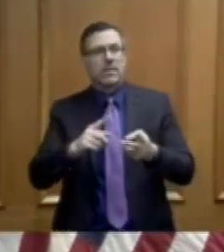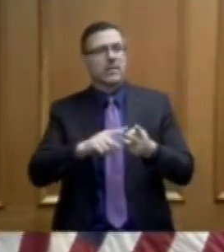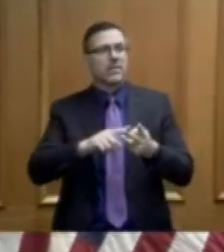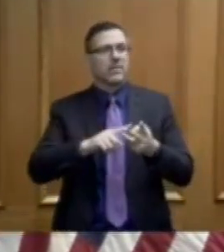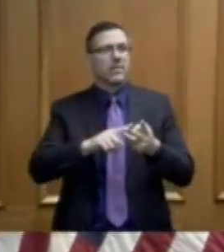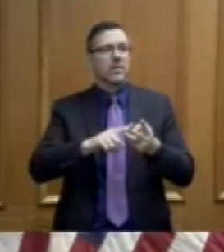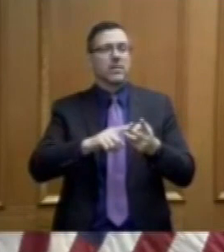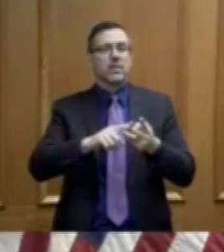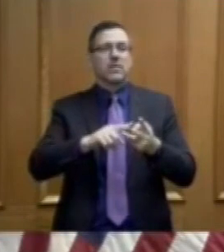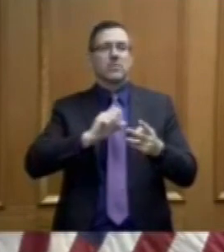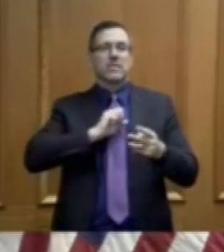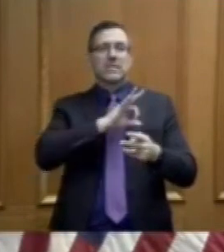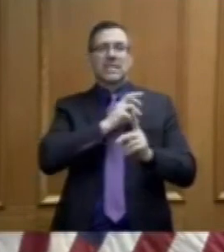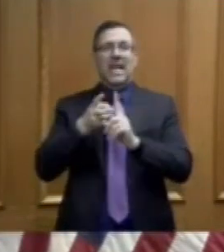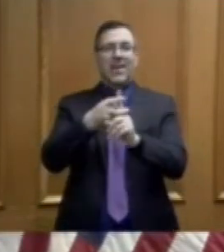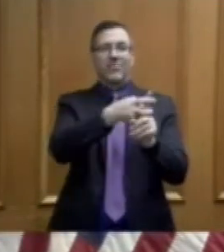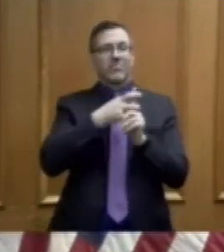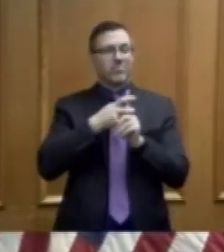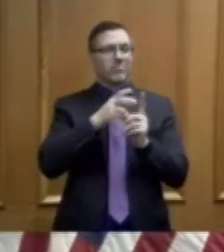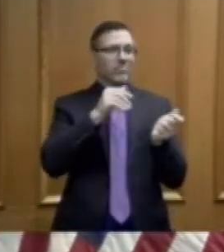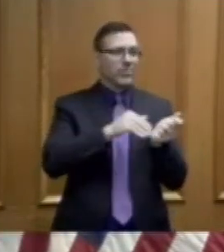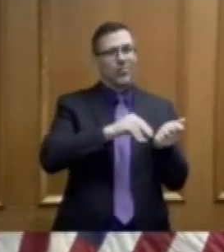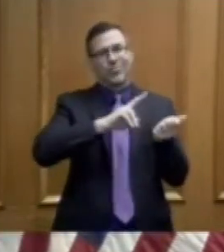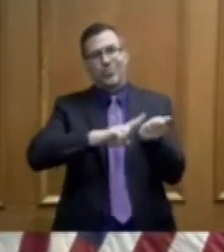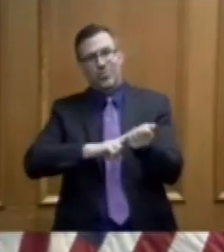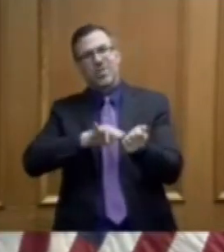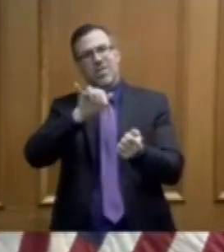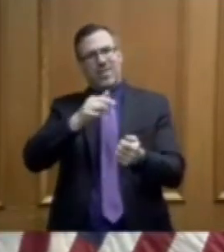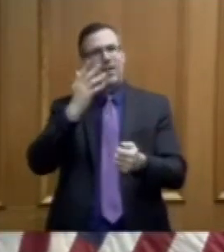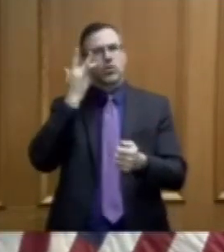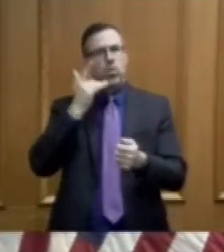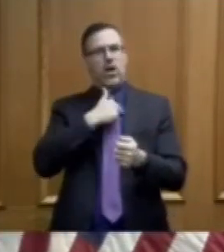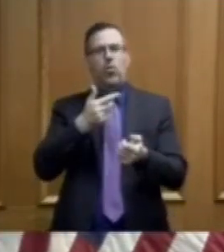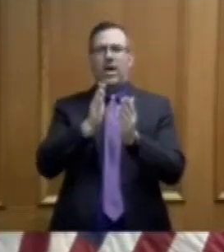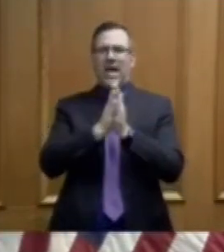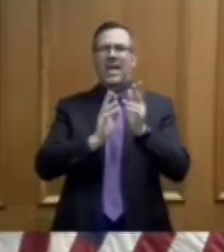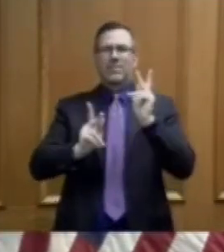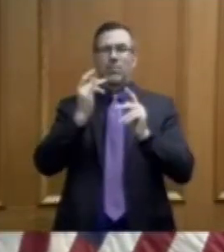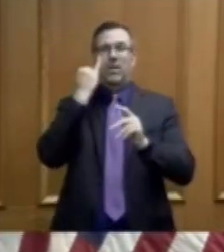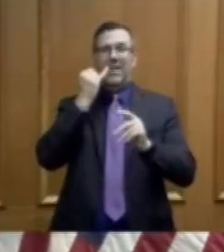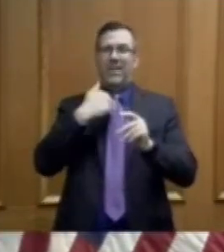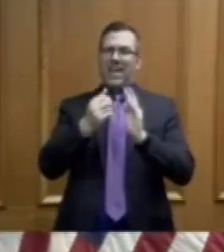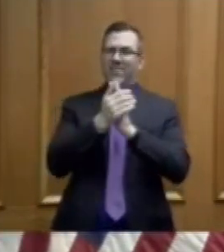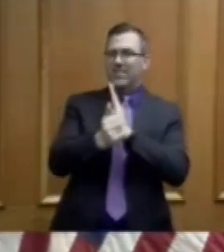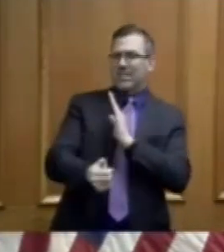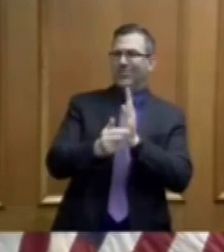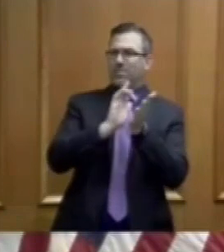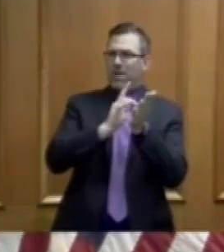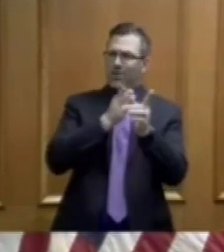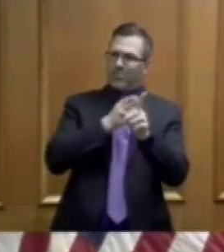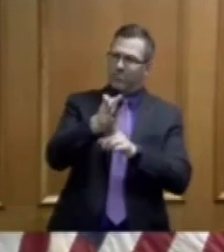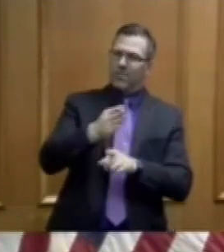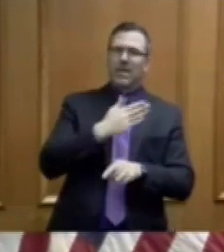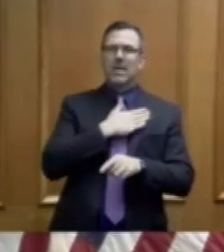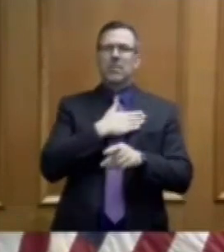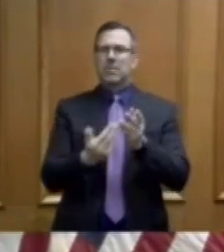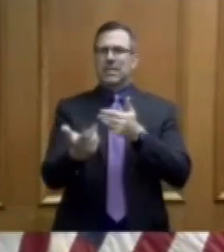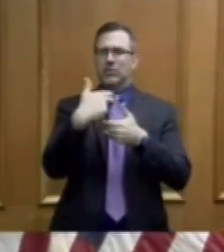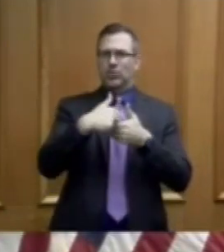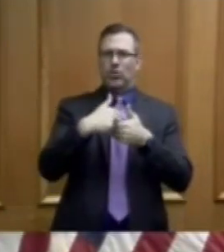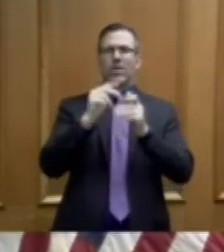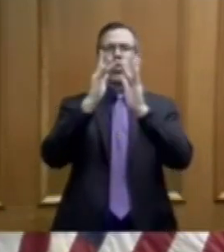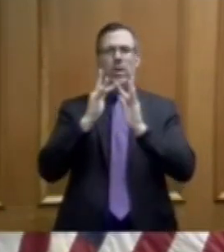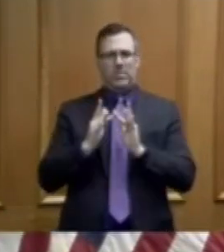personnel. That's why we're doing this staffing portal and this pooled resource effort. All of those